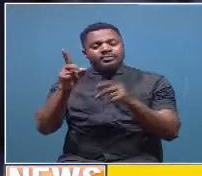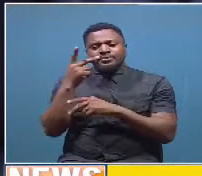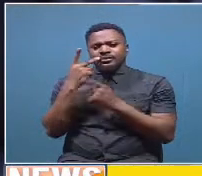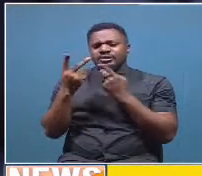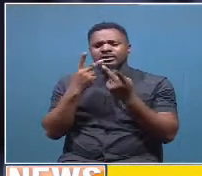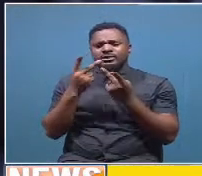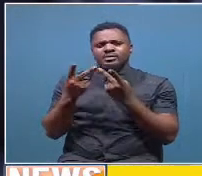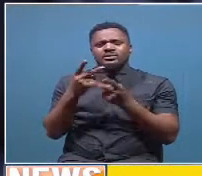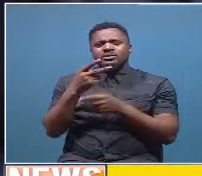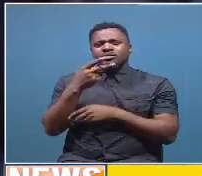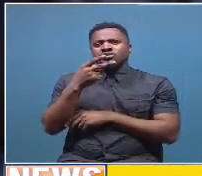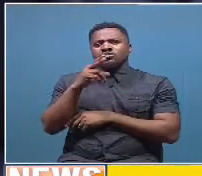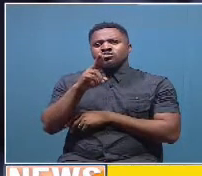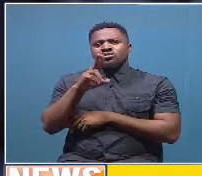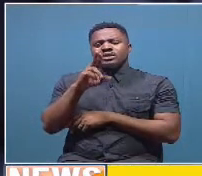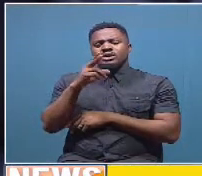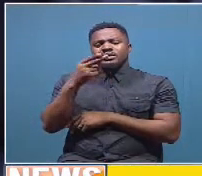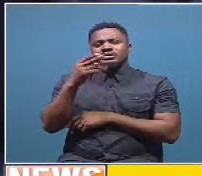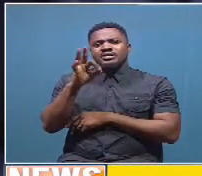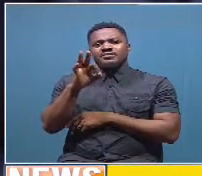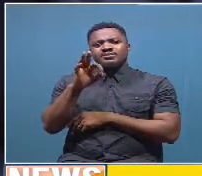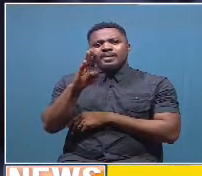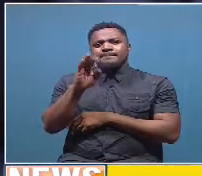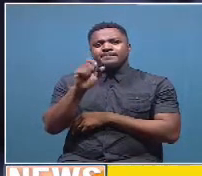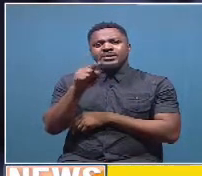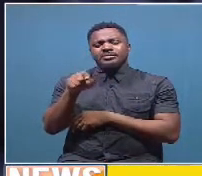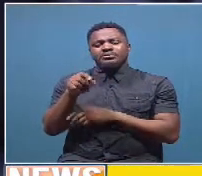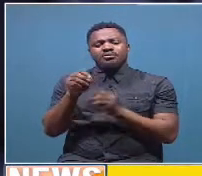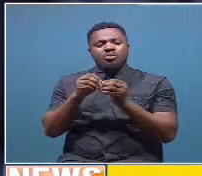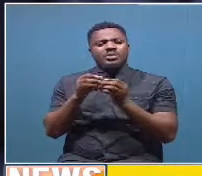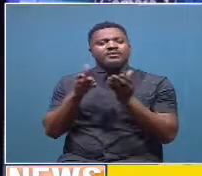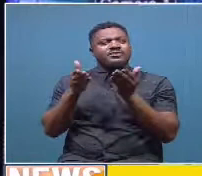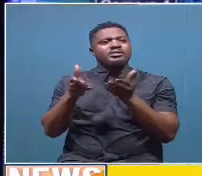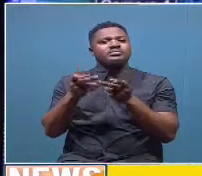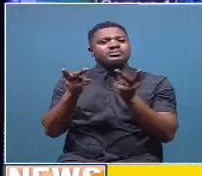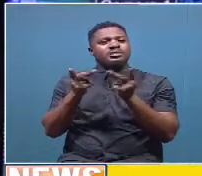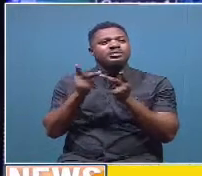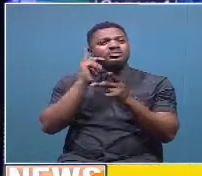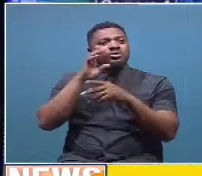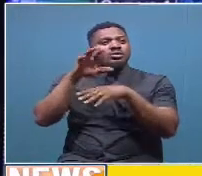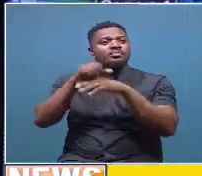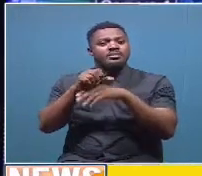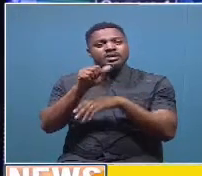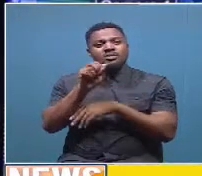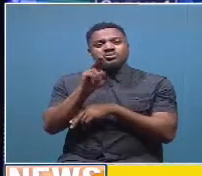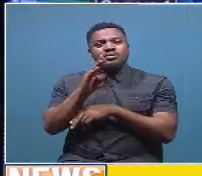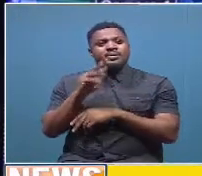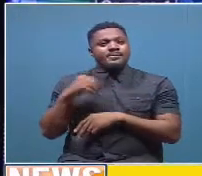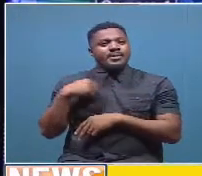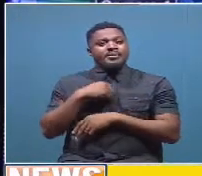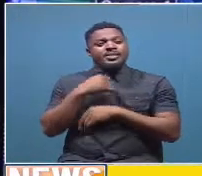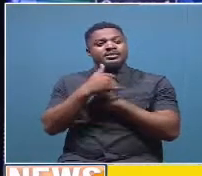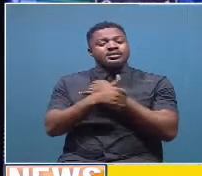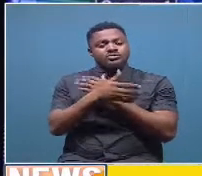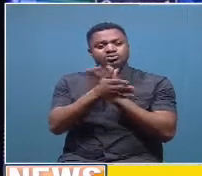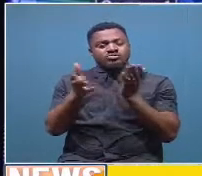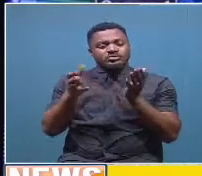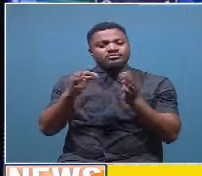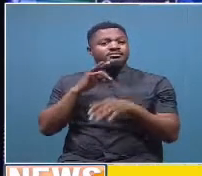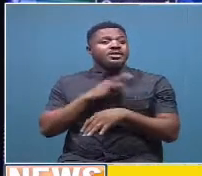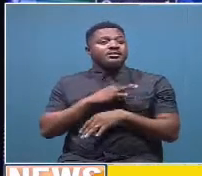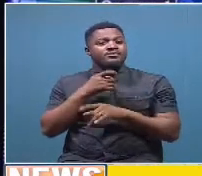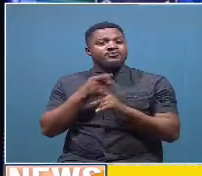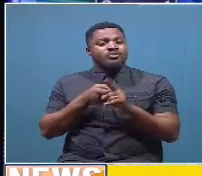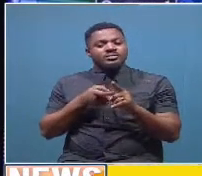the UHF band as the most available space for them to use. AUB member countries stand to benefit